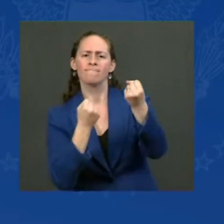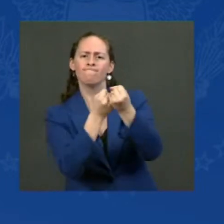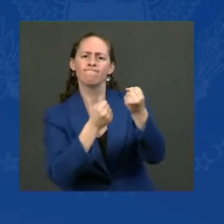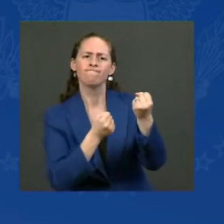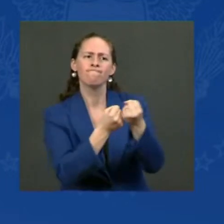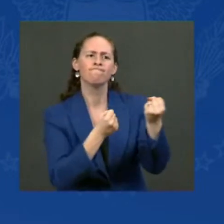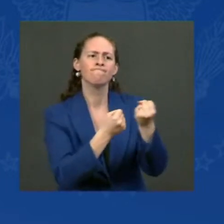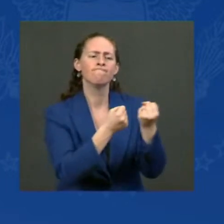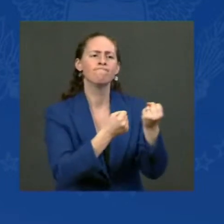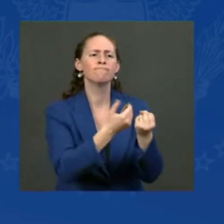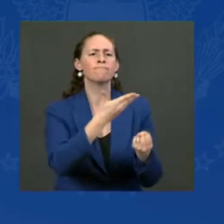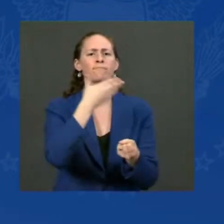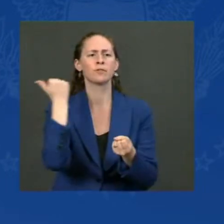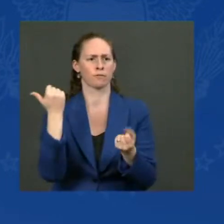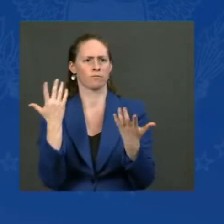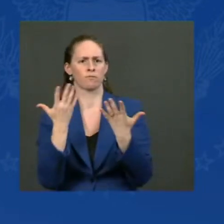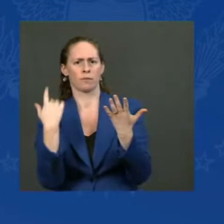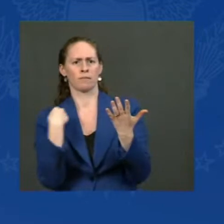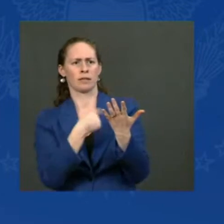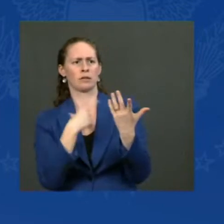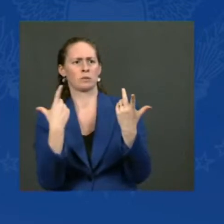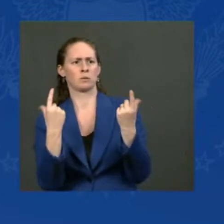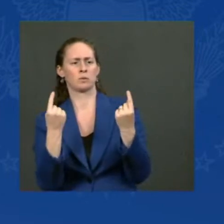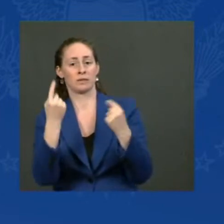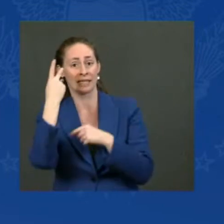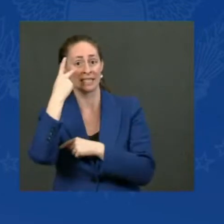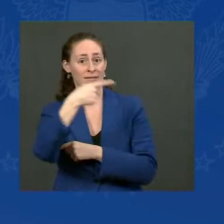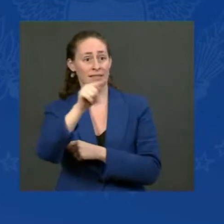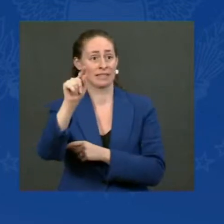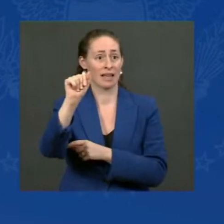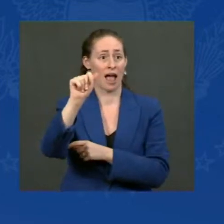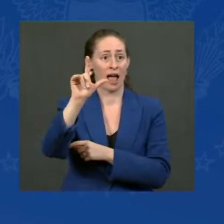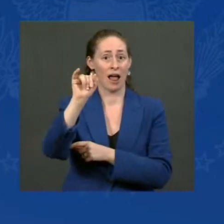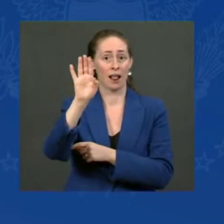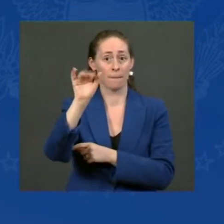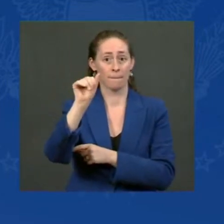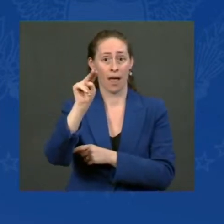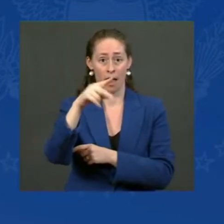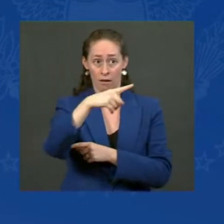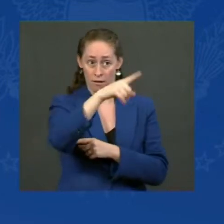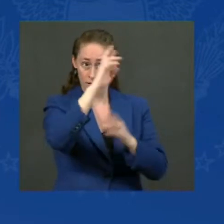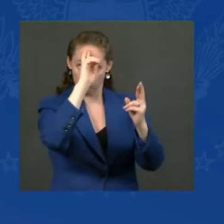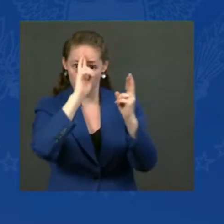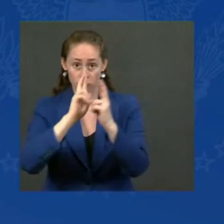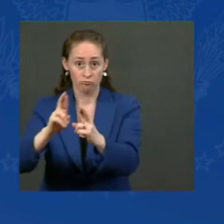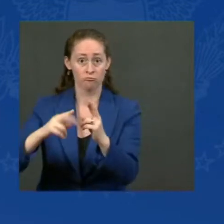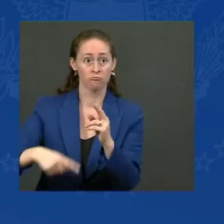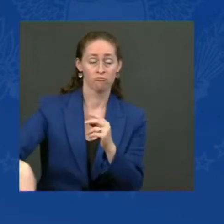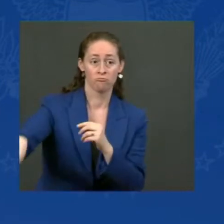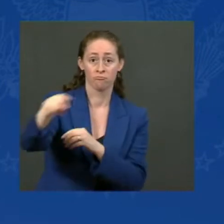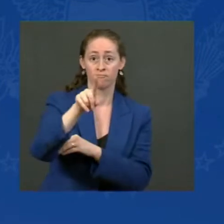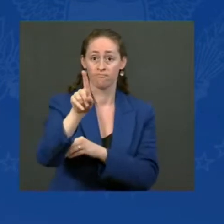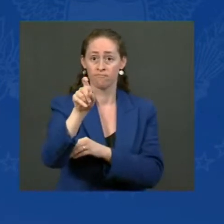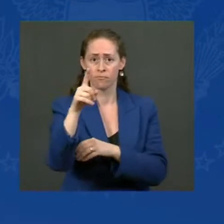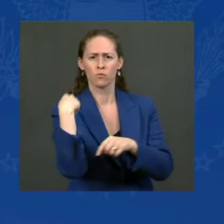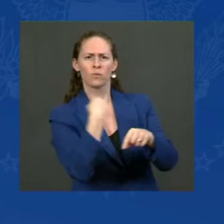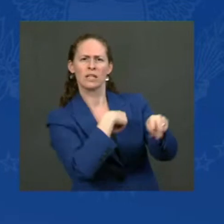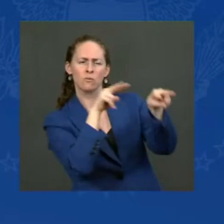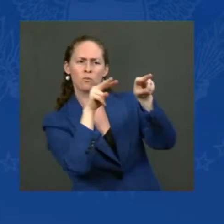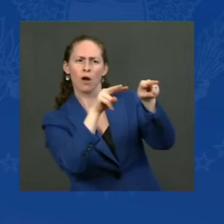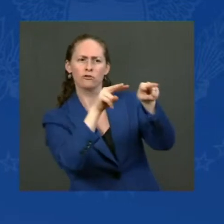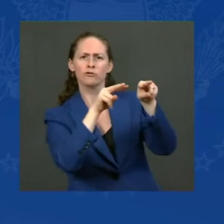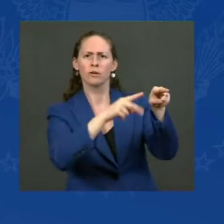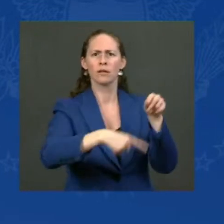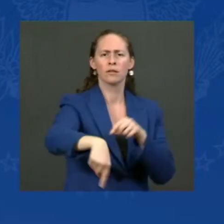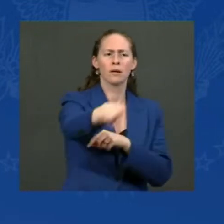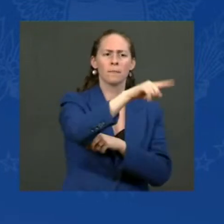we'll hold the Taliban when it comes to respecting universal human rights. We all must advocate for